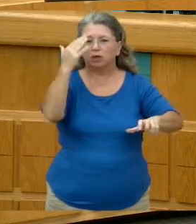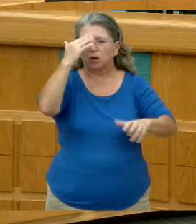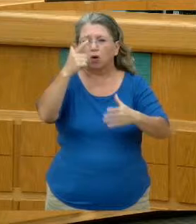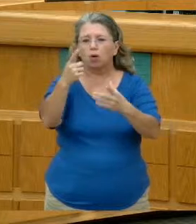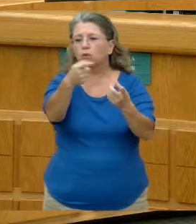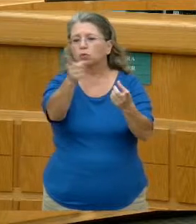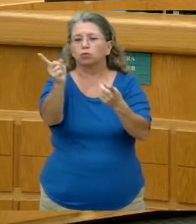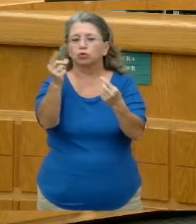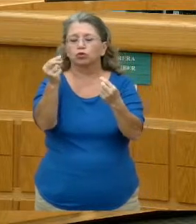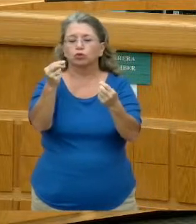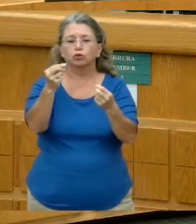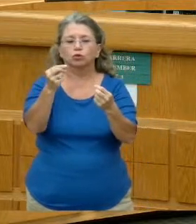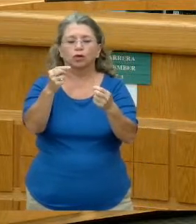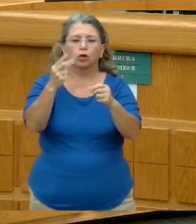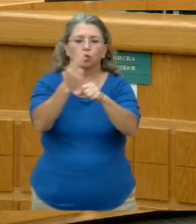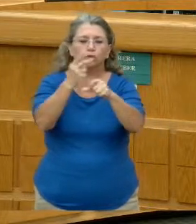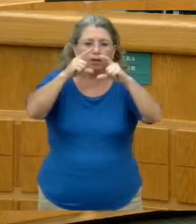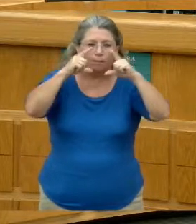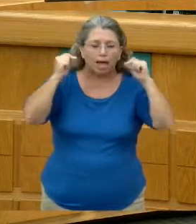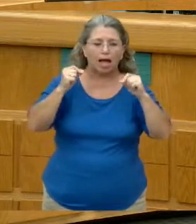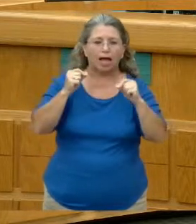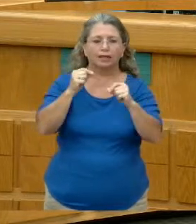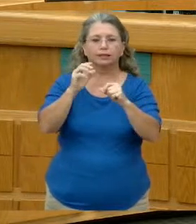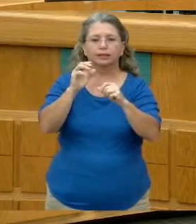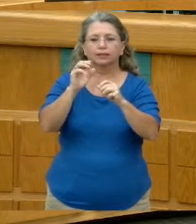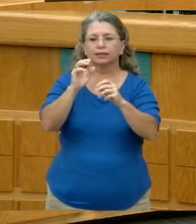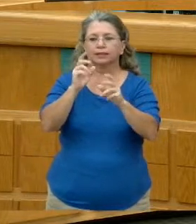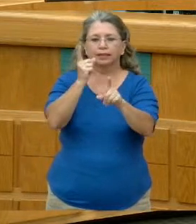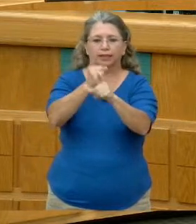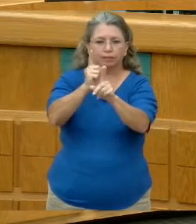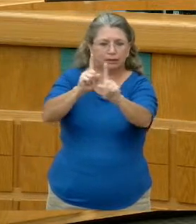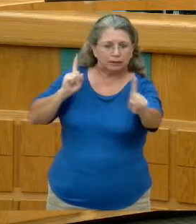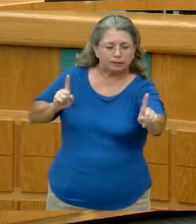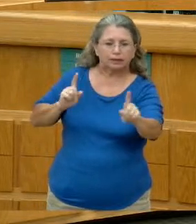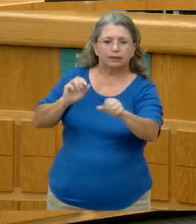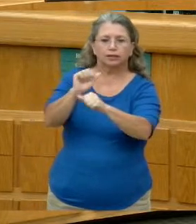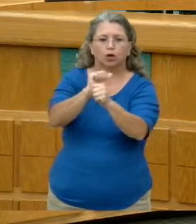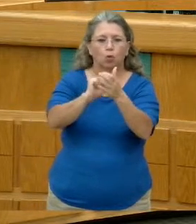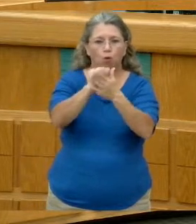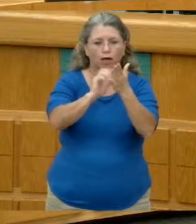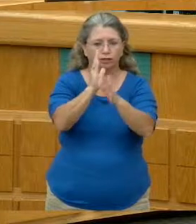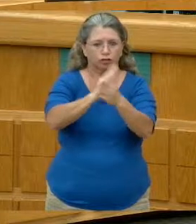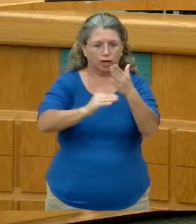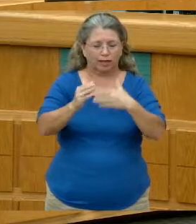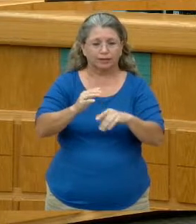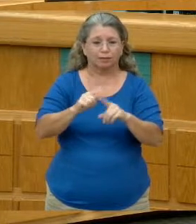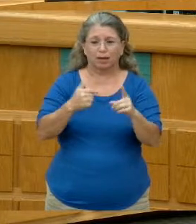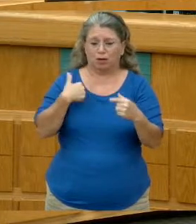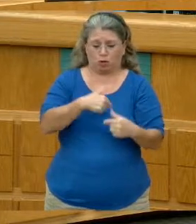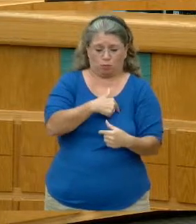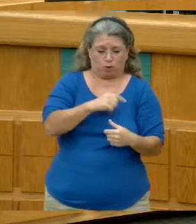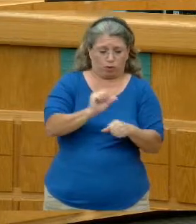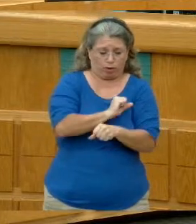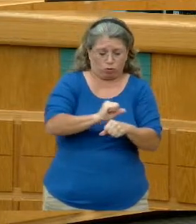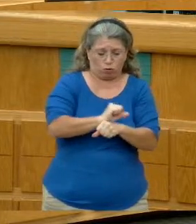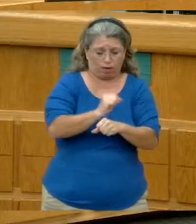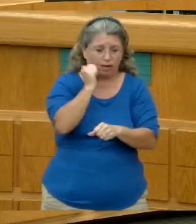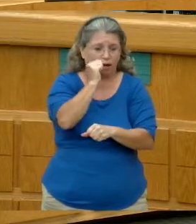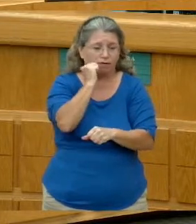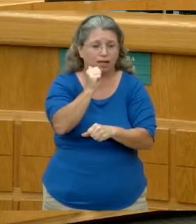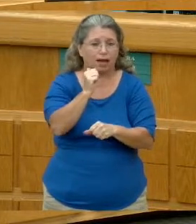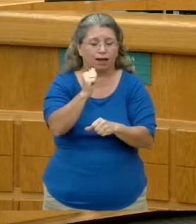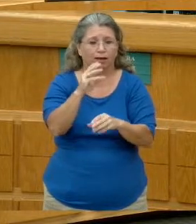distance, wash your hands. But if you want to know what we do every day, it's get you a test, get it, make sure it's